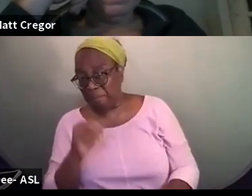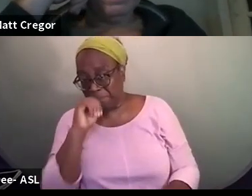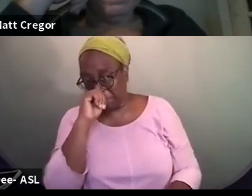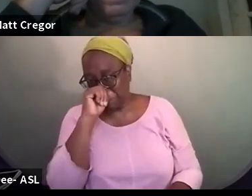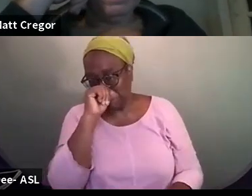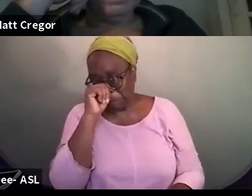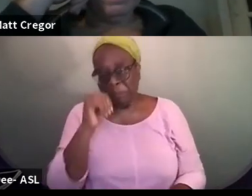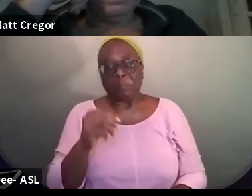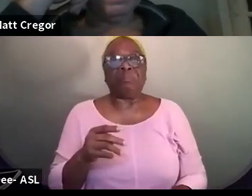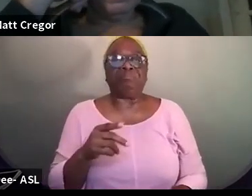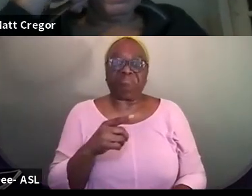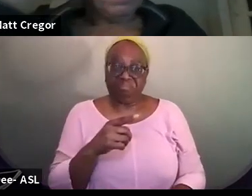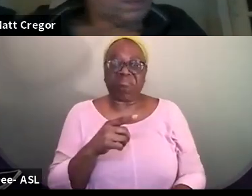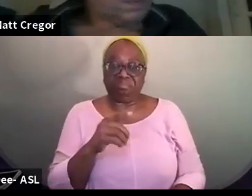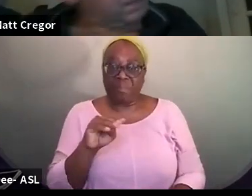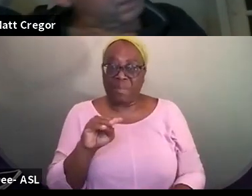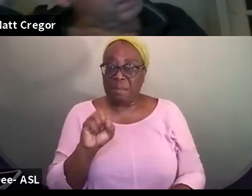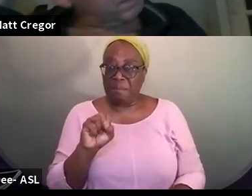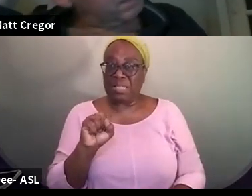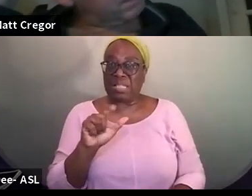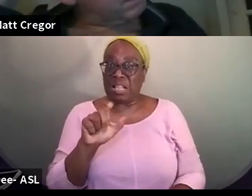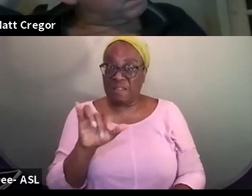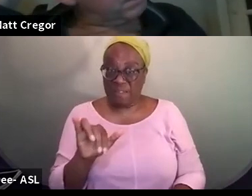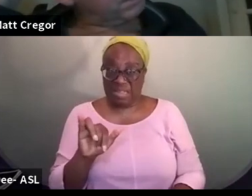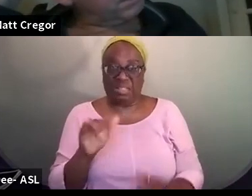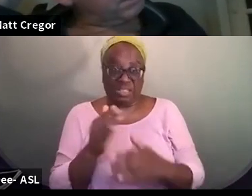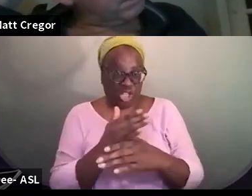There's much that Ms. Sullivan has shared that I agree with.